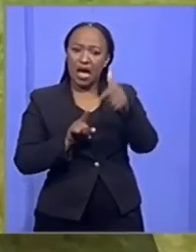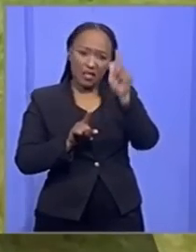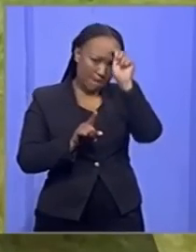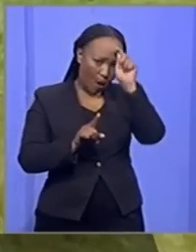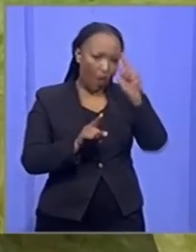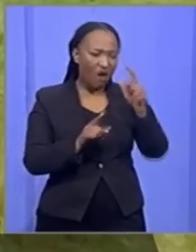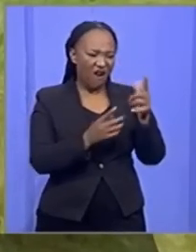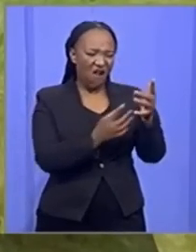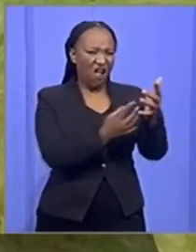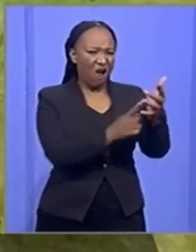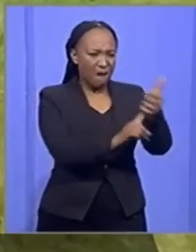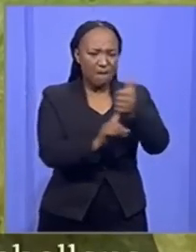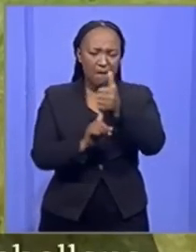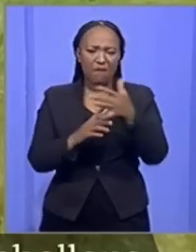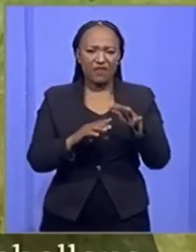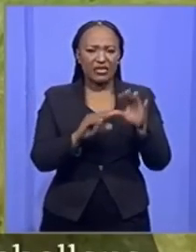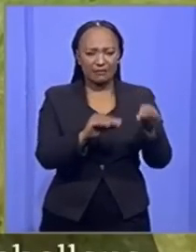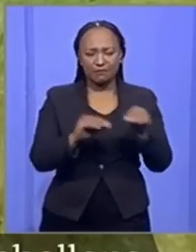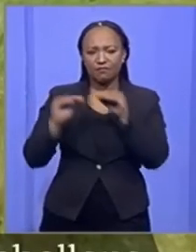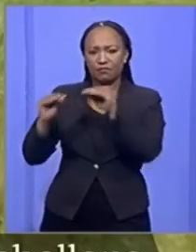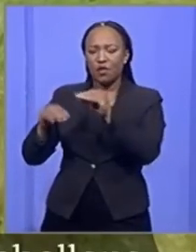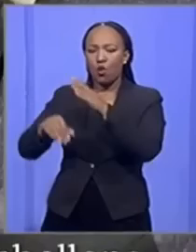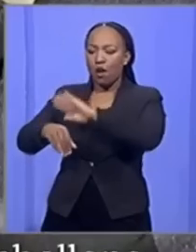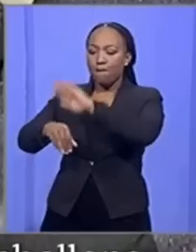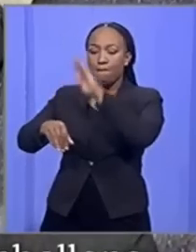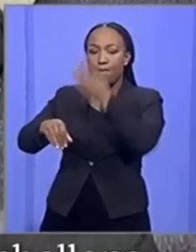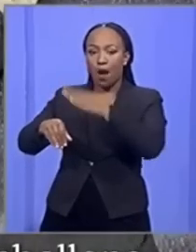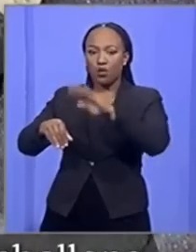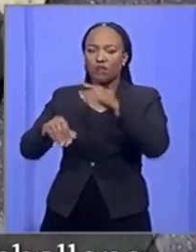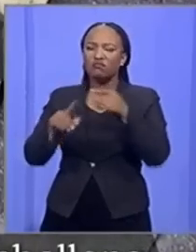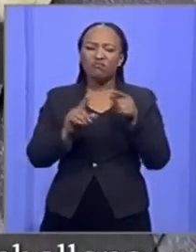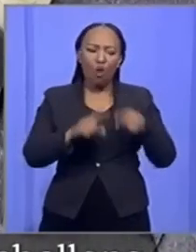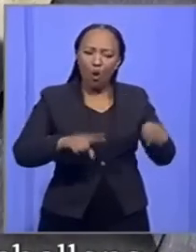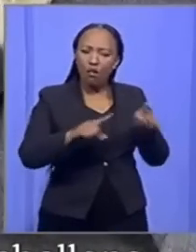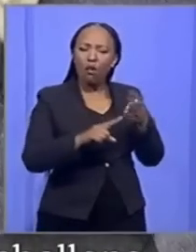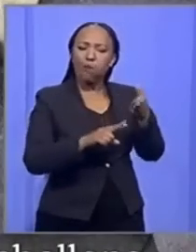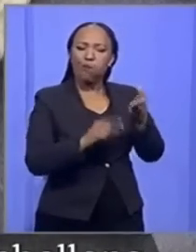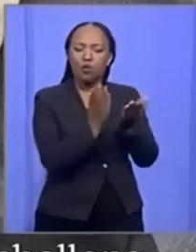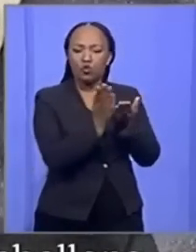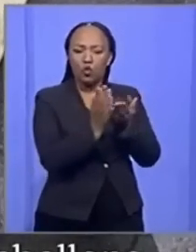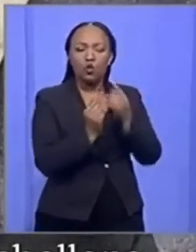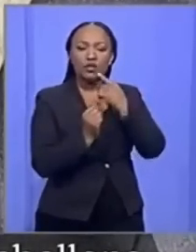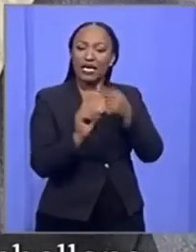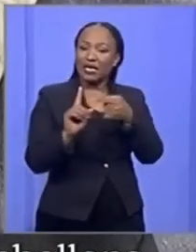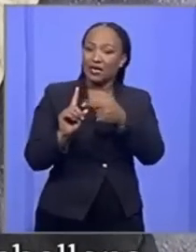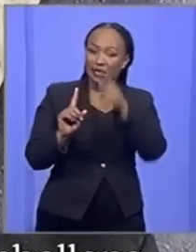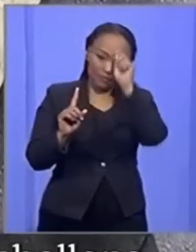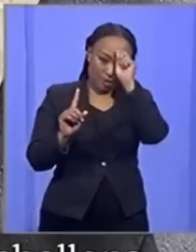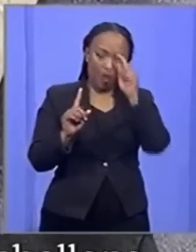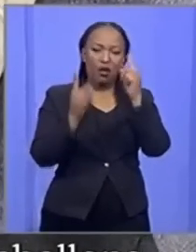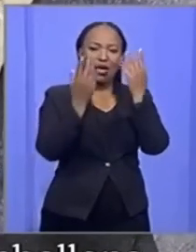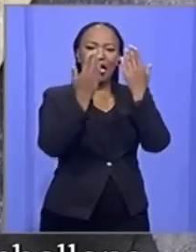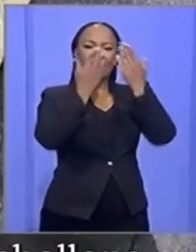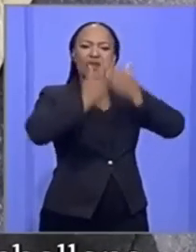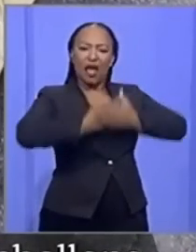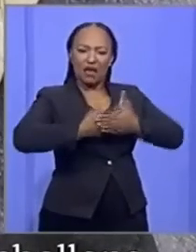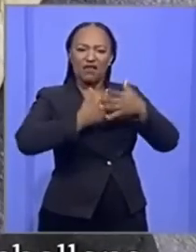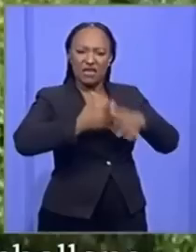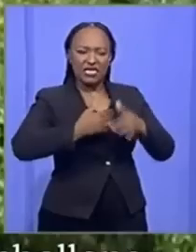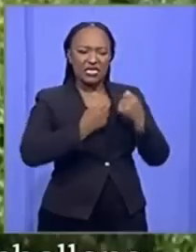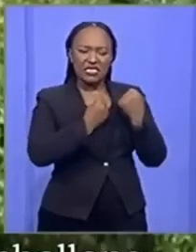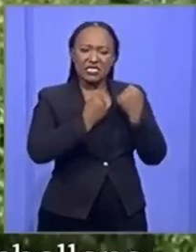ka labone la go feta nakong ya ge ba le ka sekolong. Lesogana le rem e be le bošego nakong ya ge ba tšhabišetšwa komeng ka tikologo ya